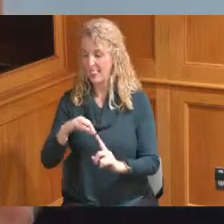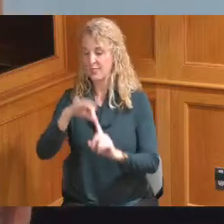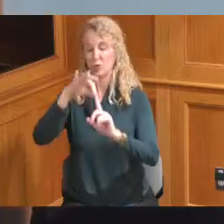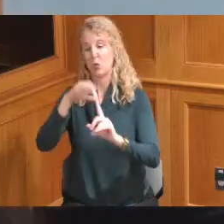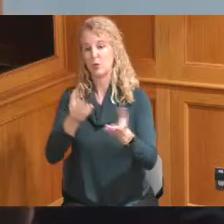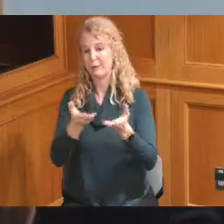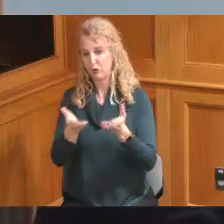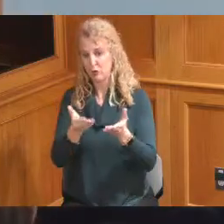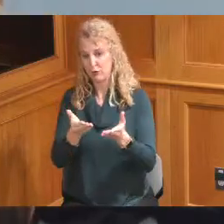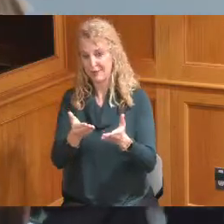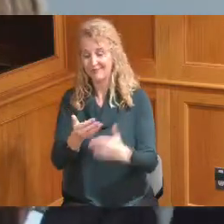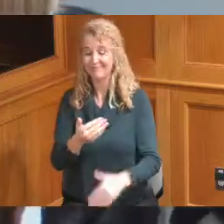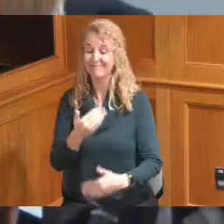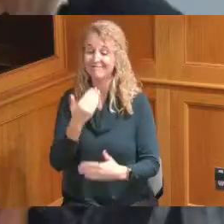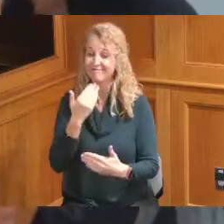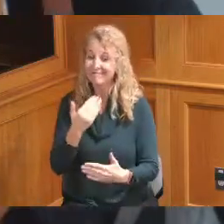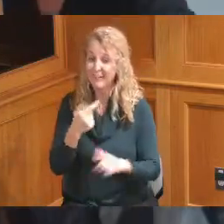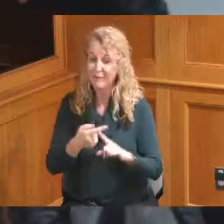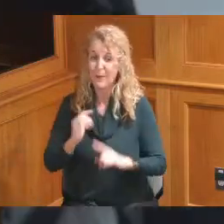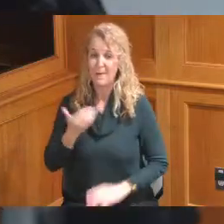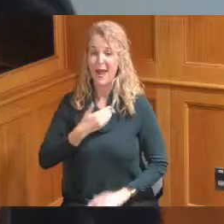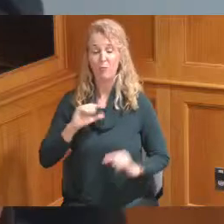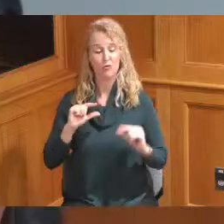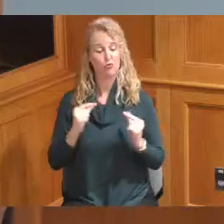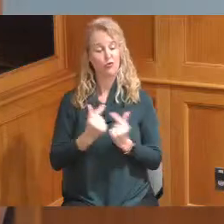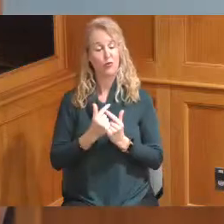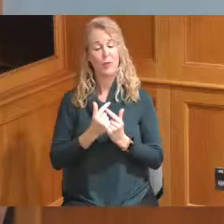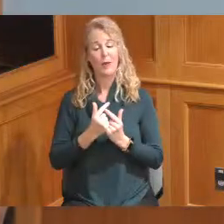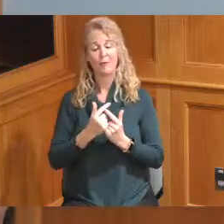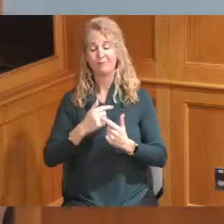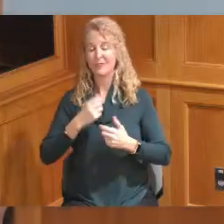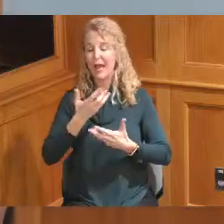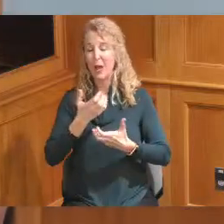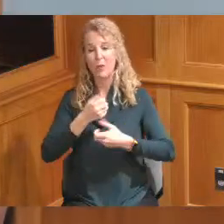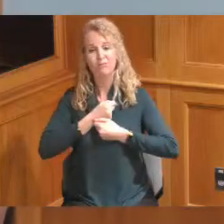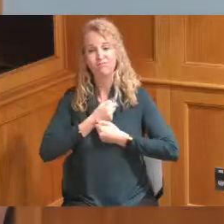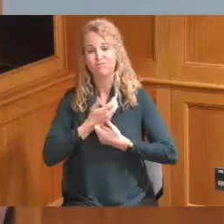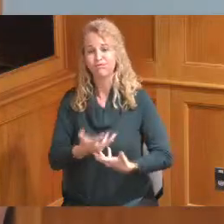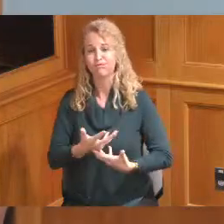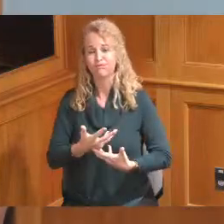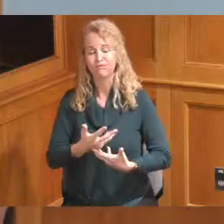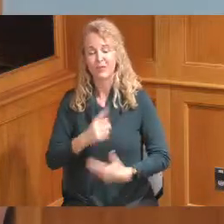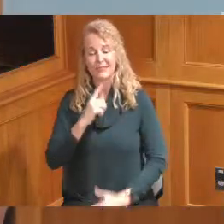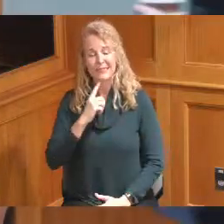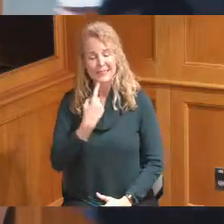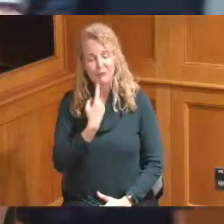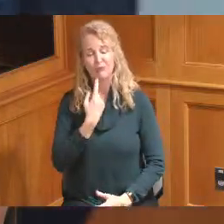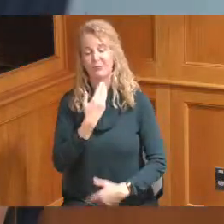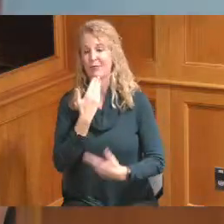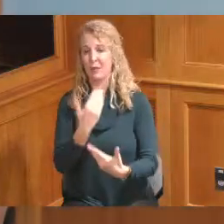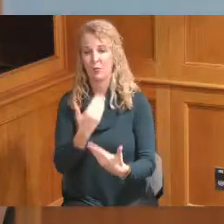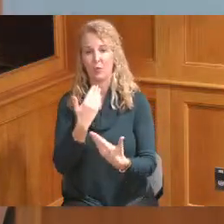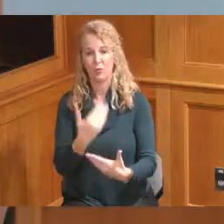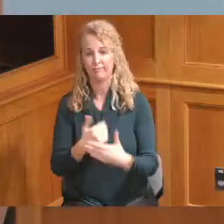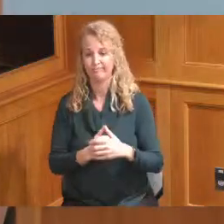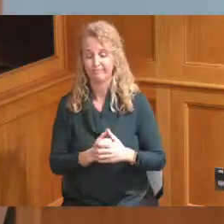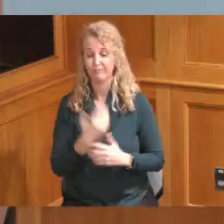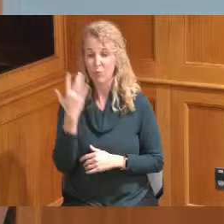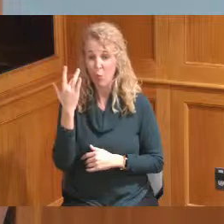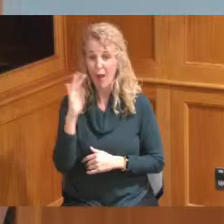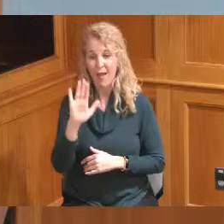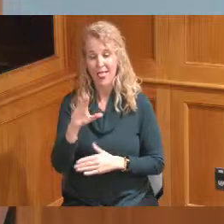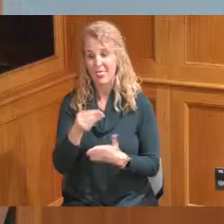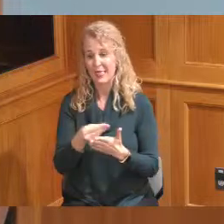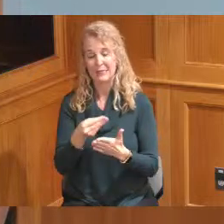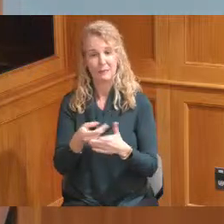on behalf of Exclusive Services, I'd like to express our profound thanks and gratitude for the grant